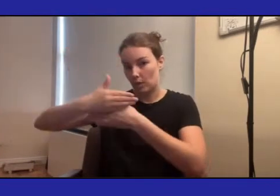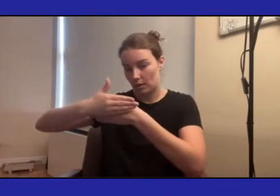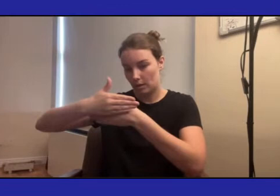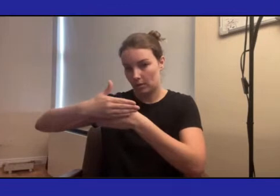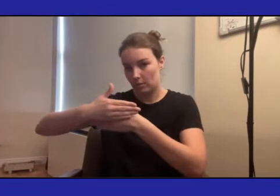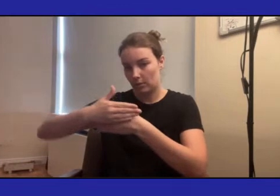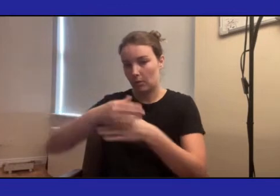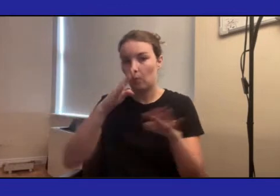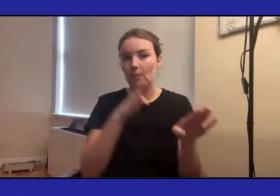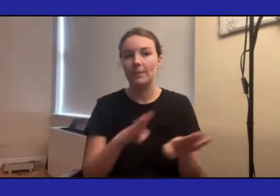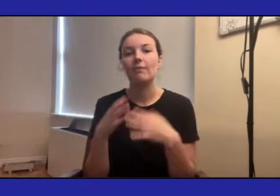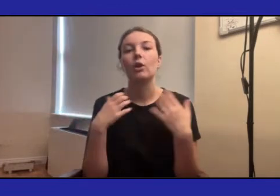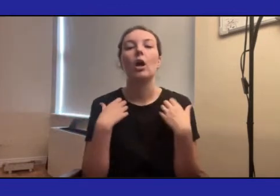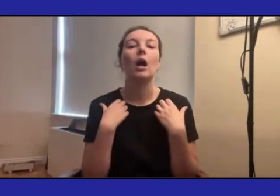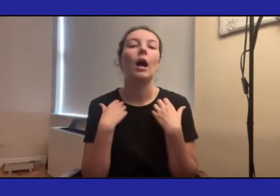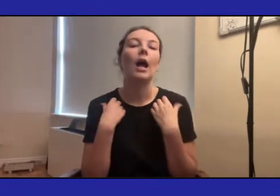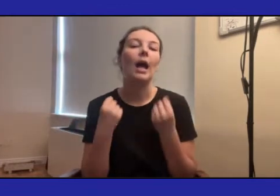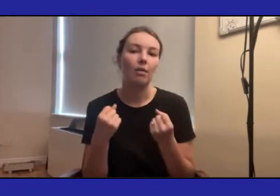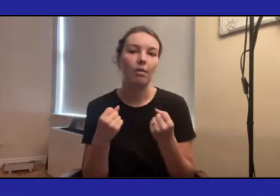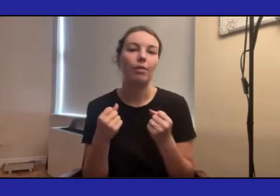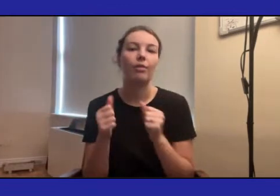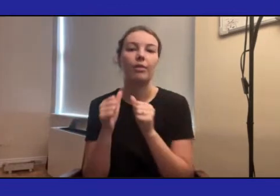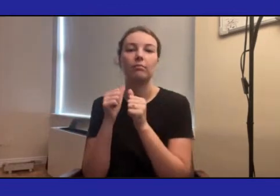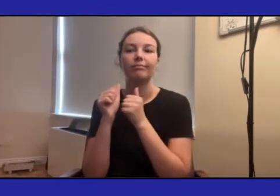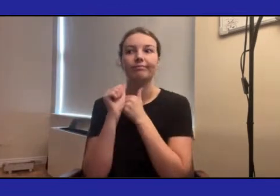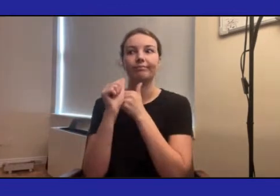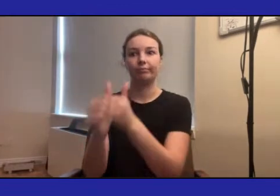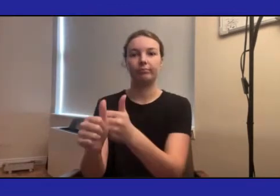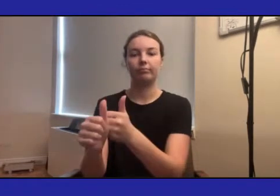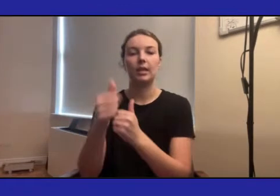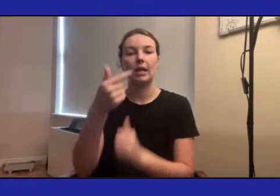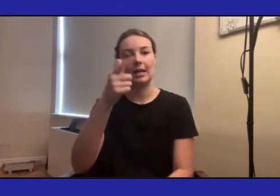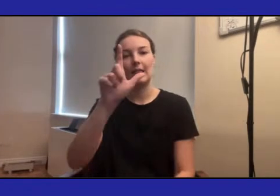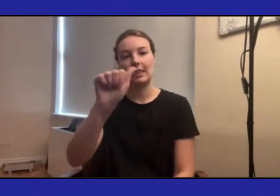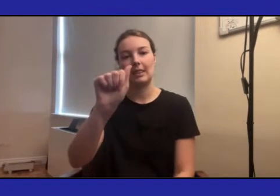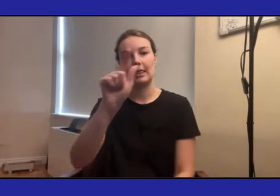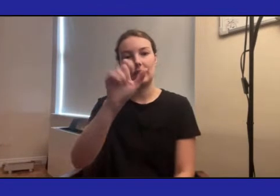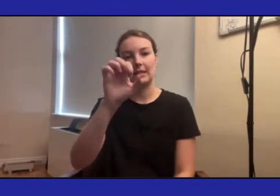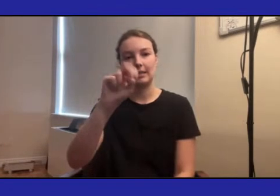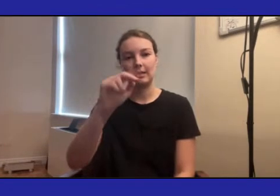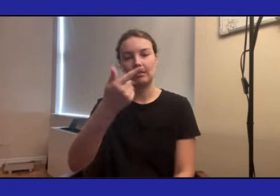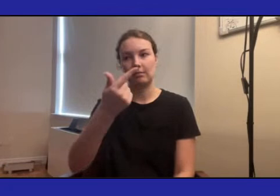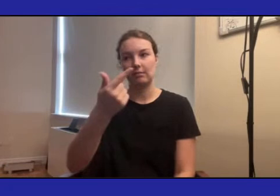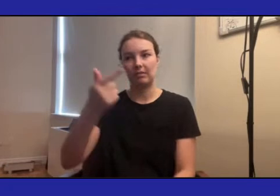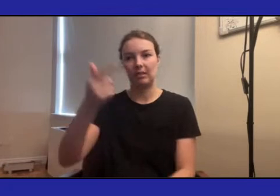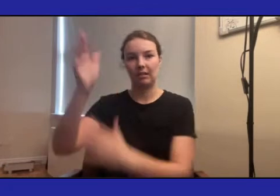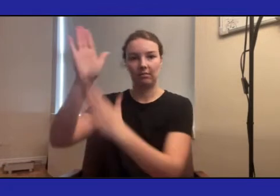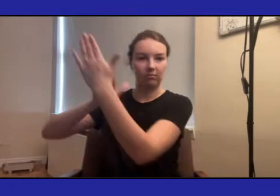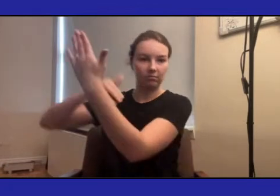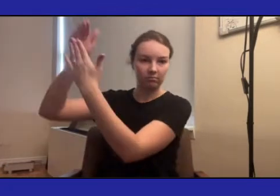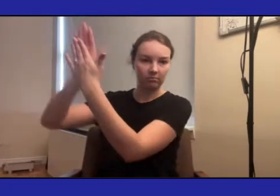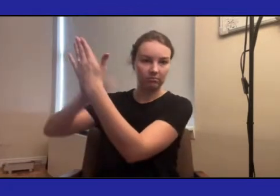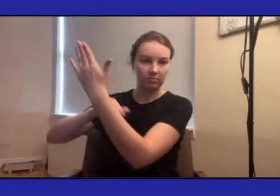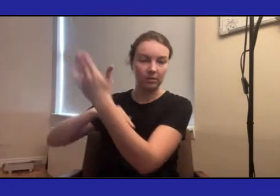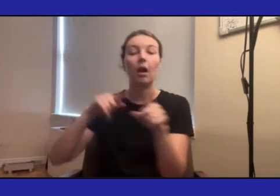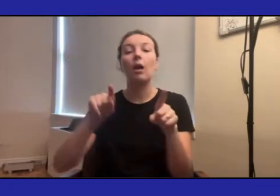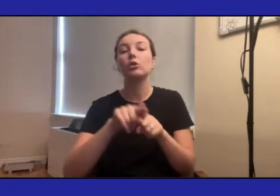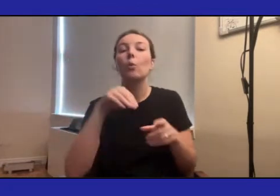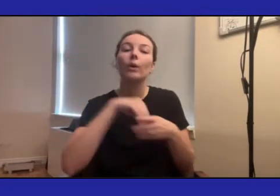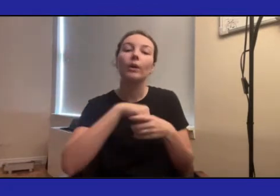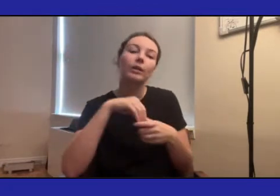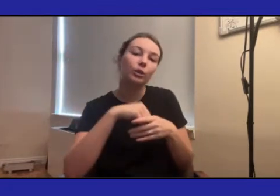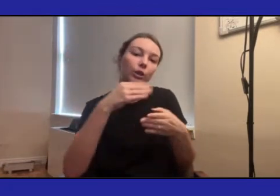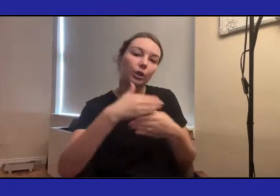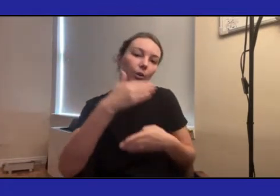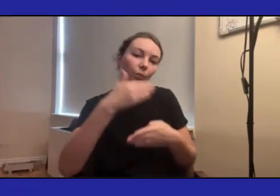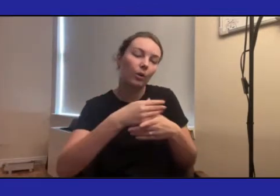grade compliant glazing, replacing the glazing we also have interior windows, so we're replacing that glazing as well.